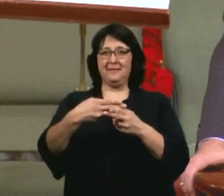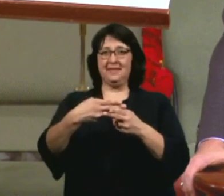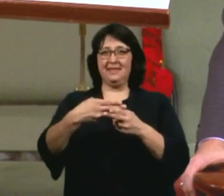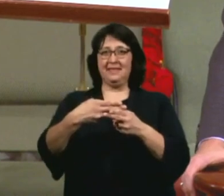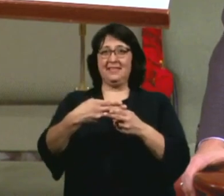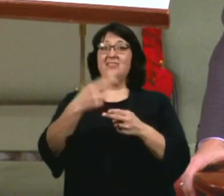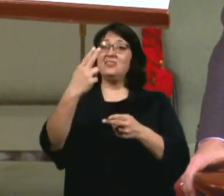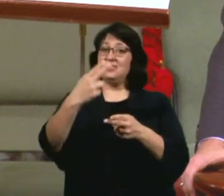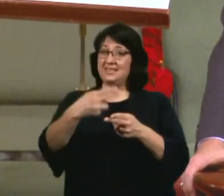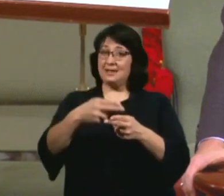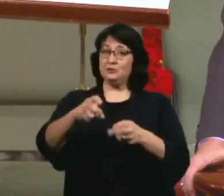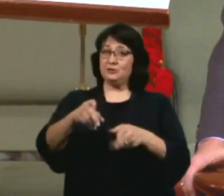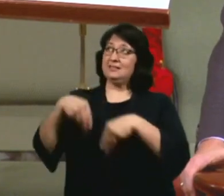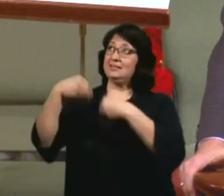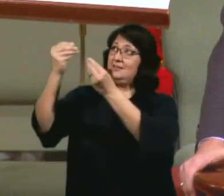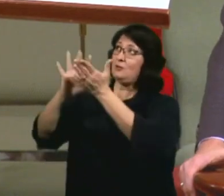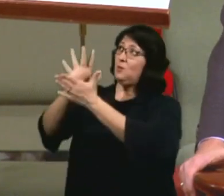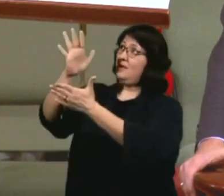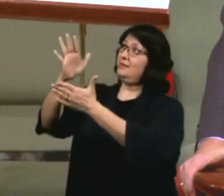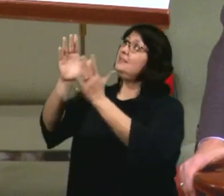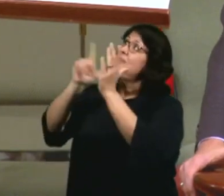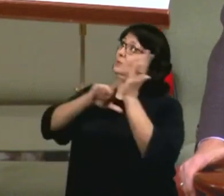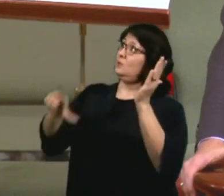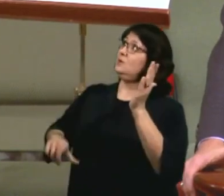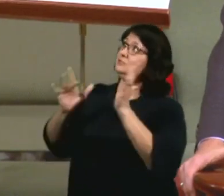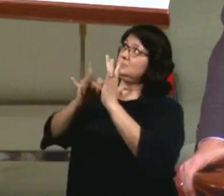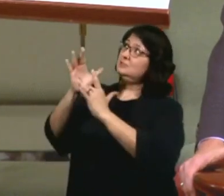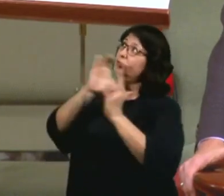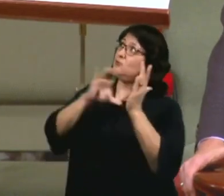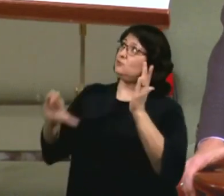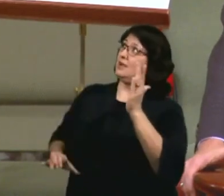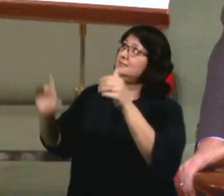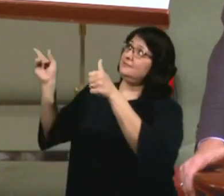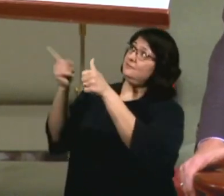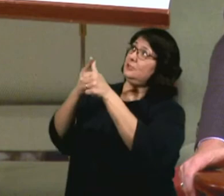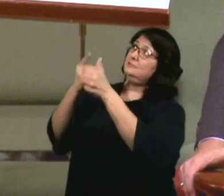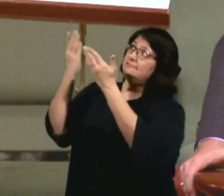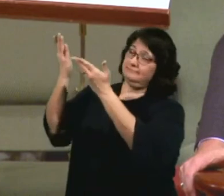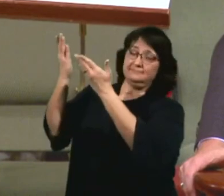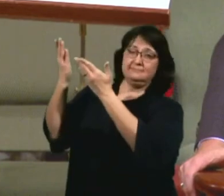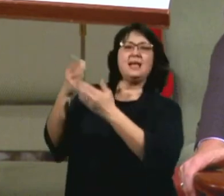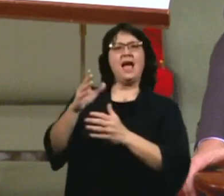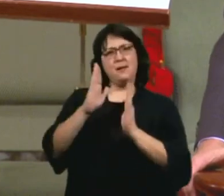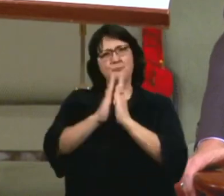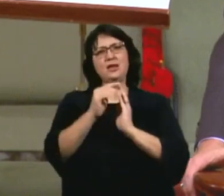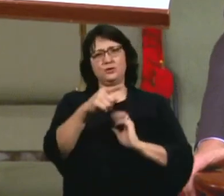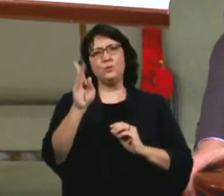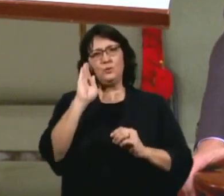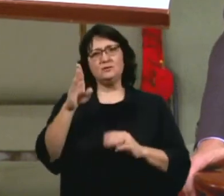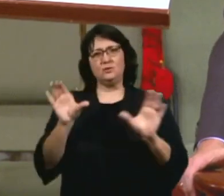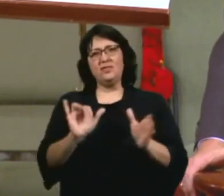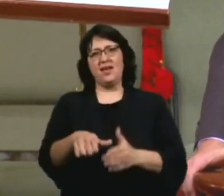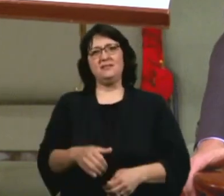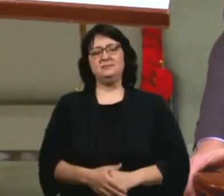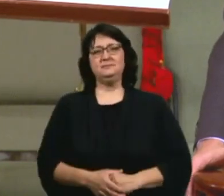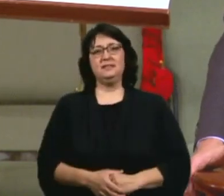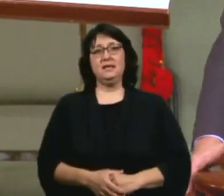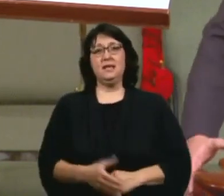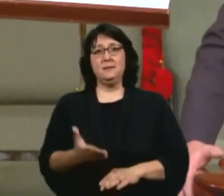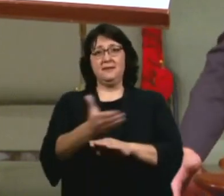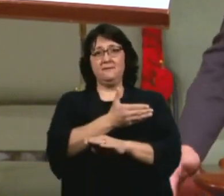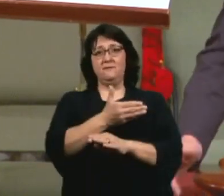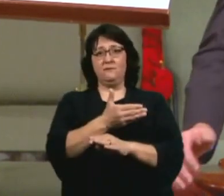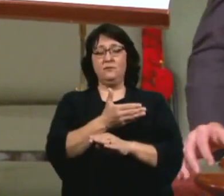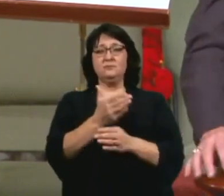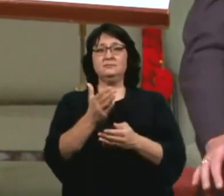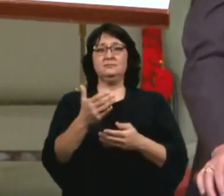that should bring glory to the Lord Jesus Christ, and first and foremost, and I pray that you'll do that. Before I close tonight, I do not